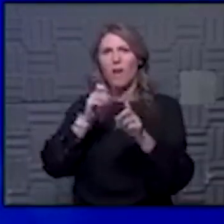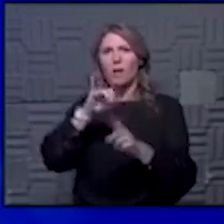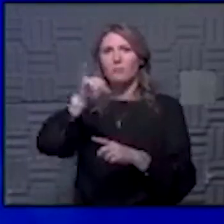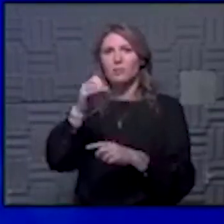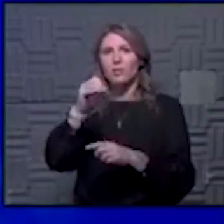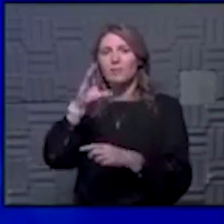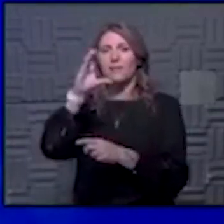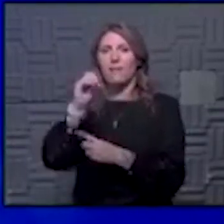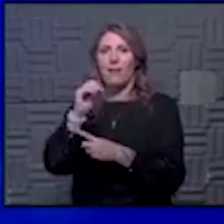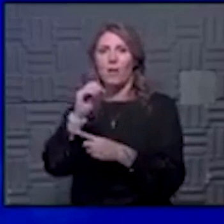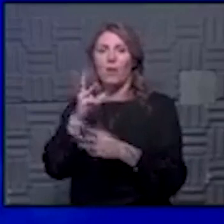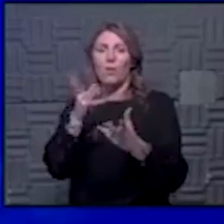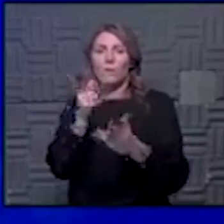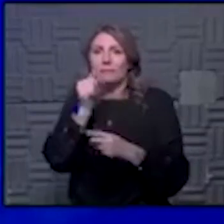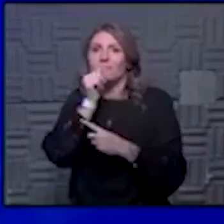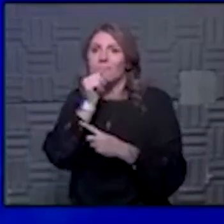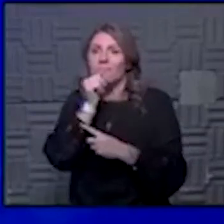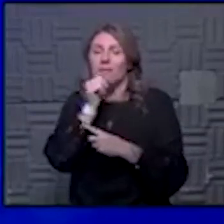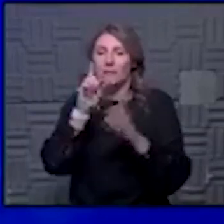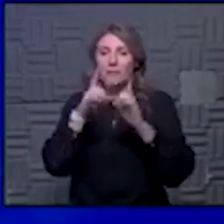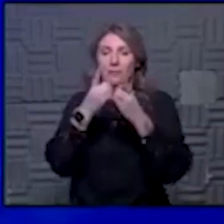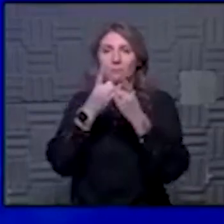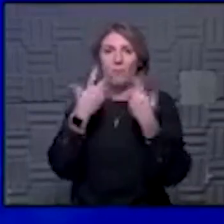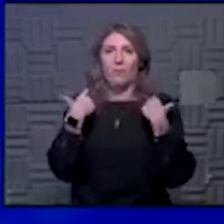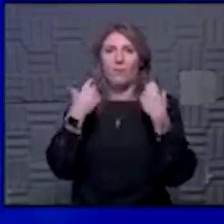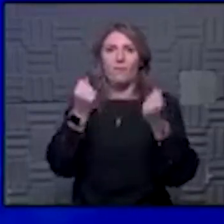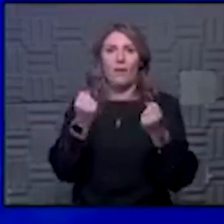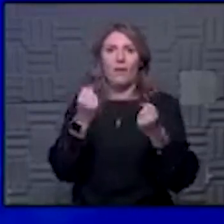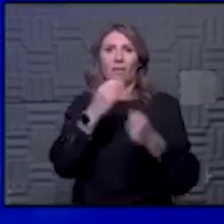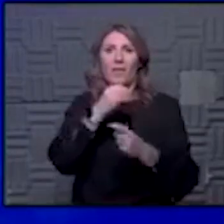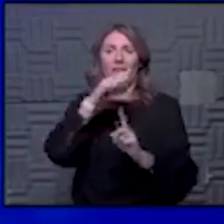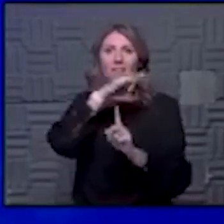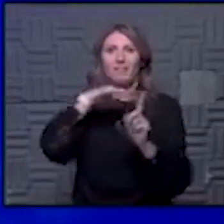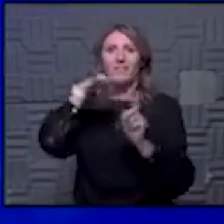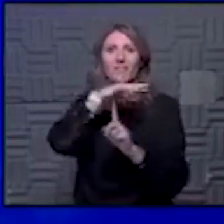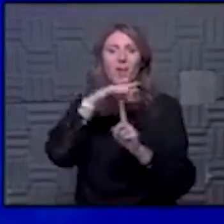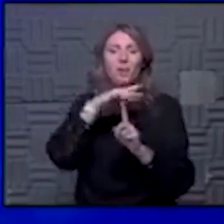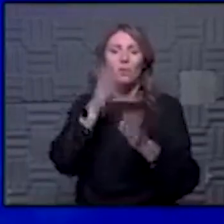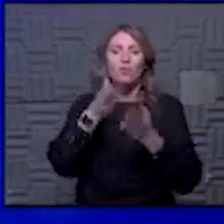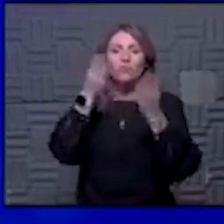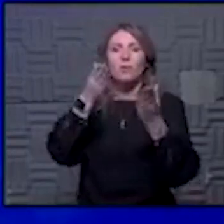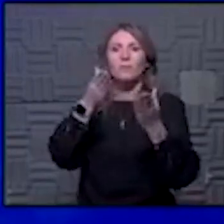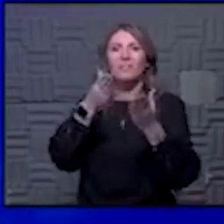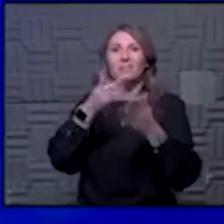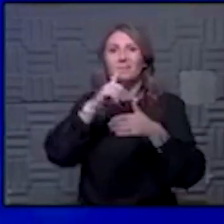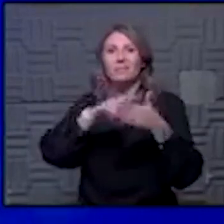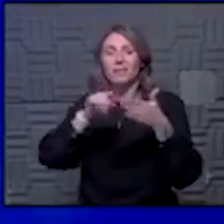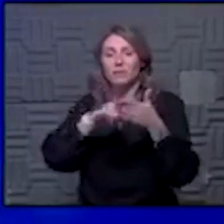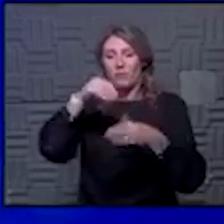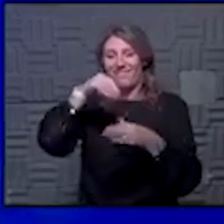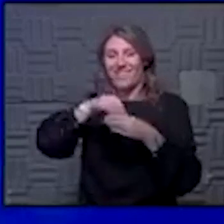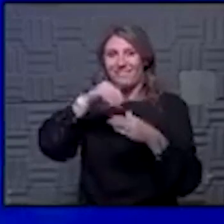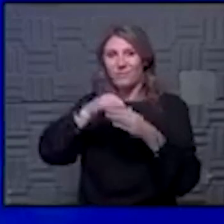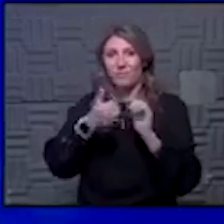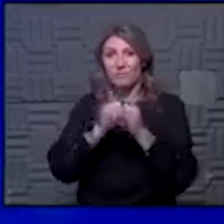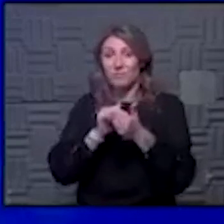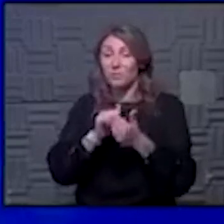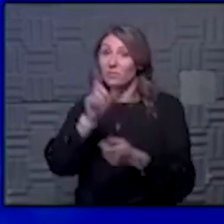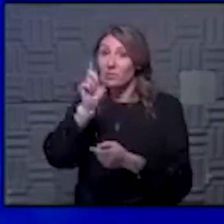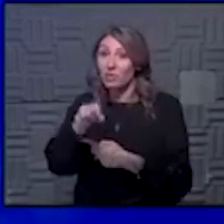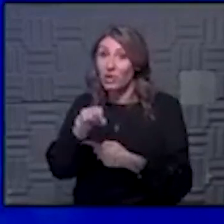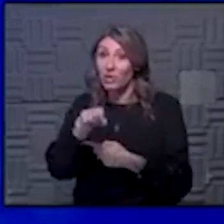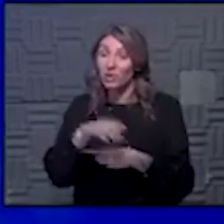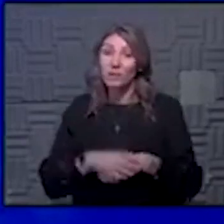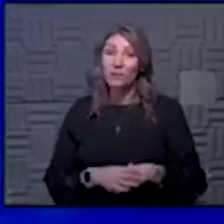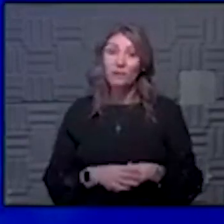be anonymous says the Department of Health and Environment recommends canceling indoor winter sports. Should they be? She